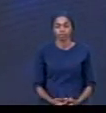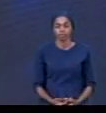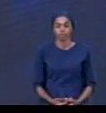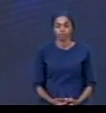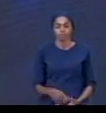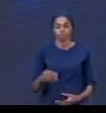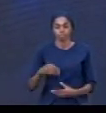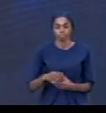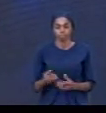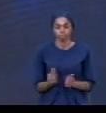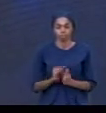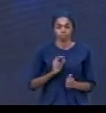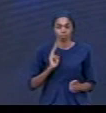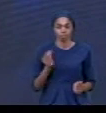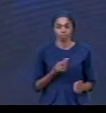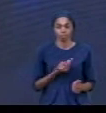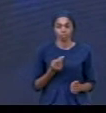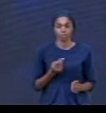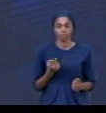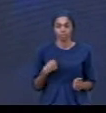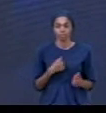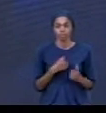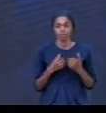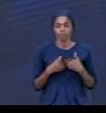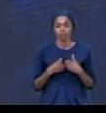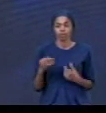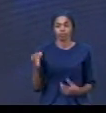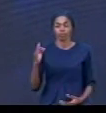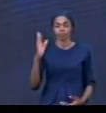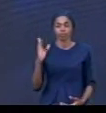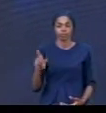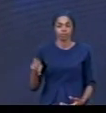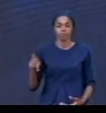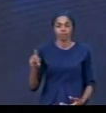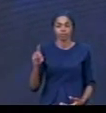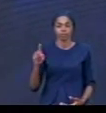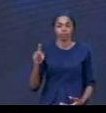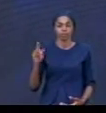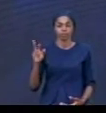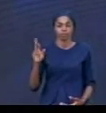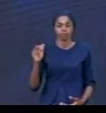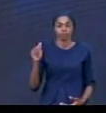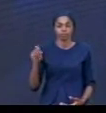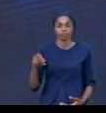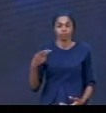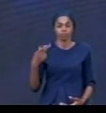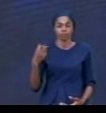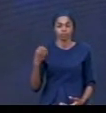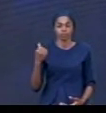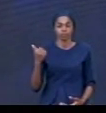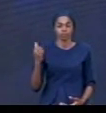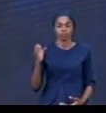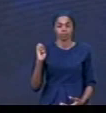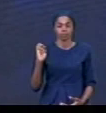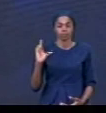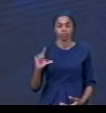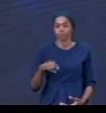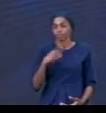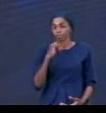In our midst, we have Pastor Raphael Okpawoye, who is the